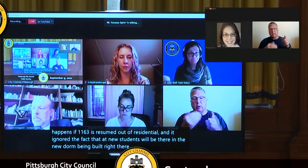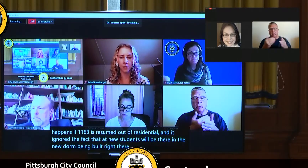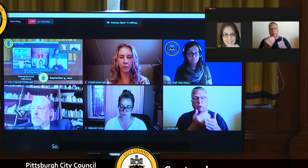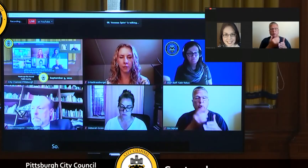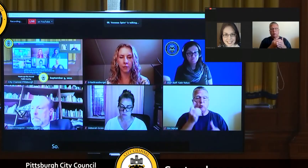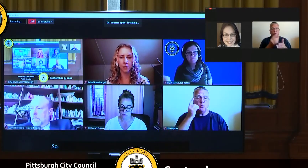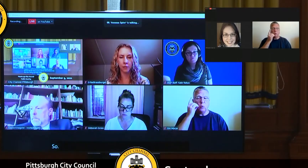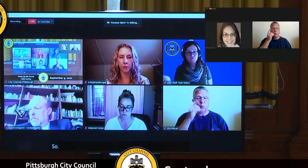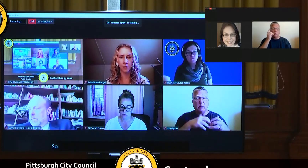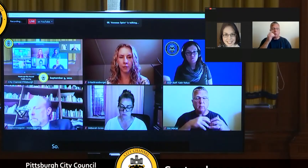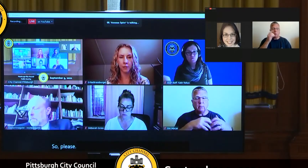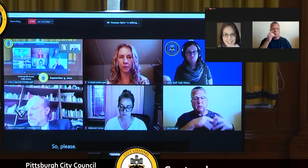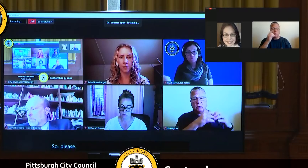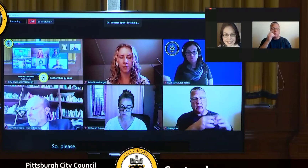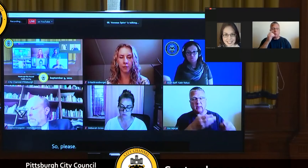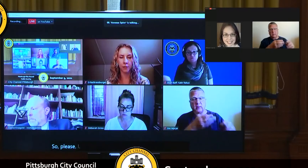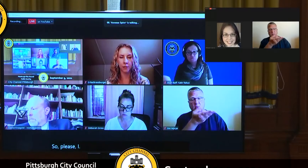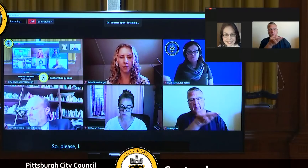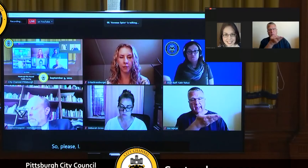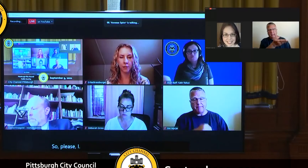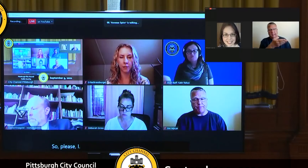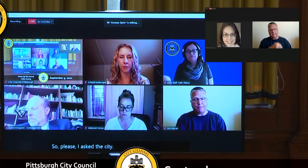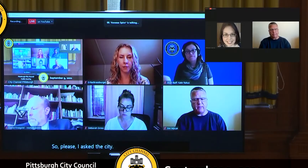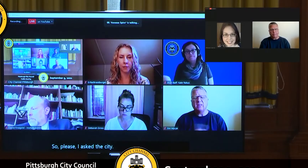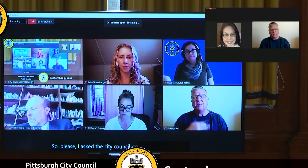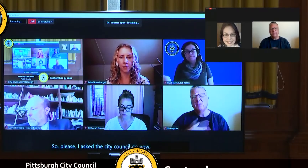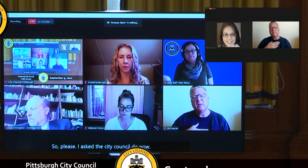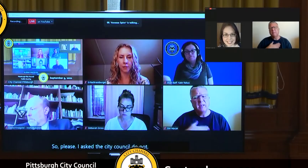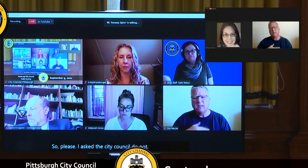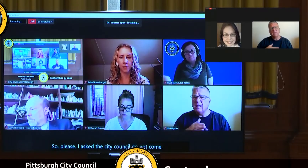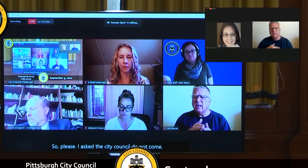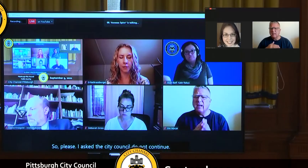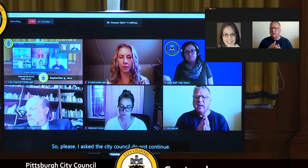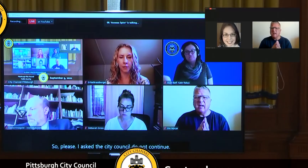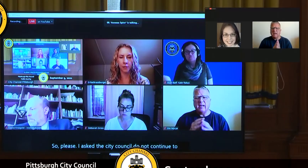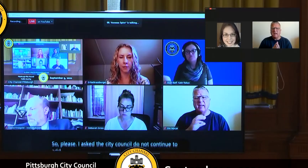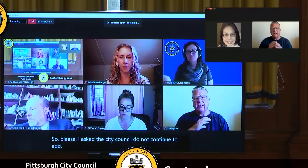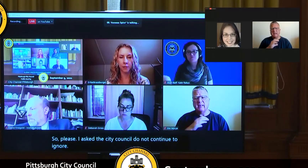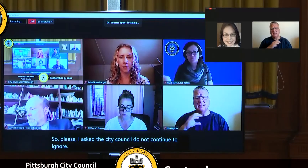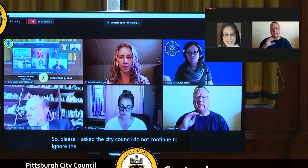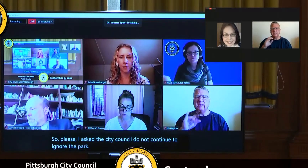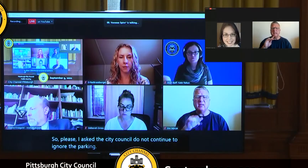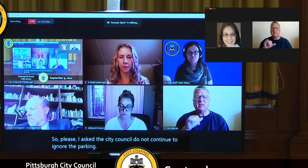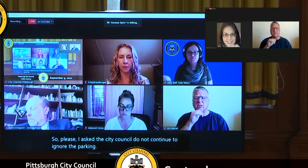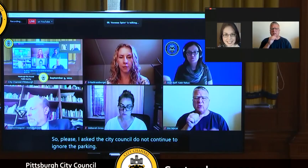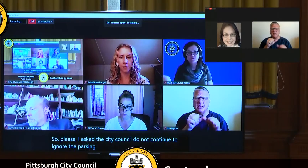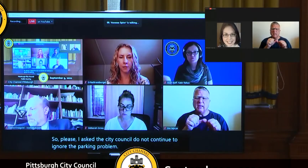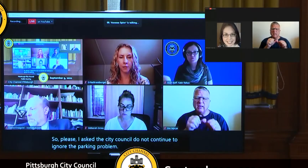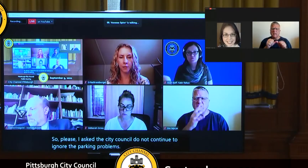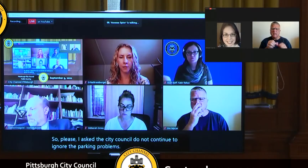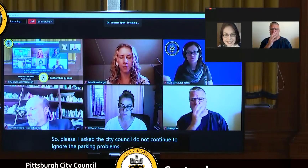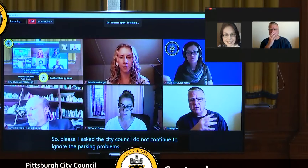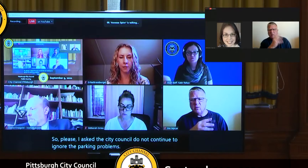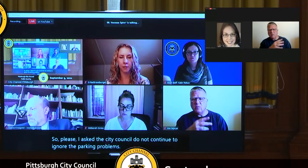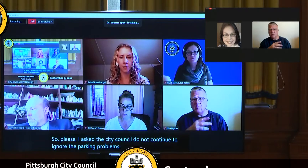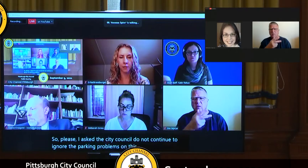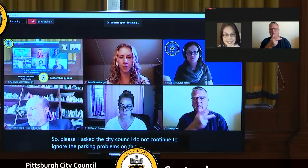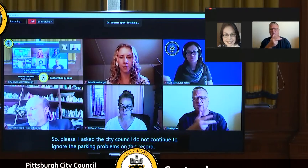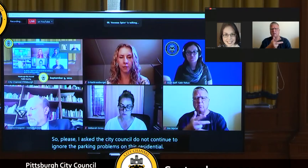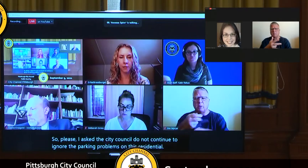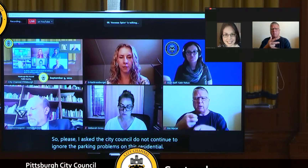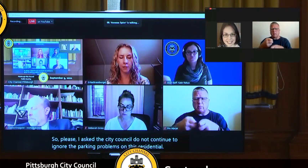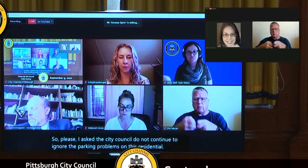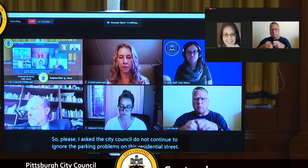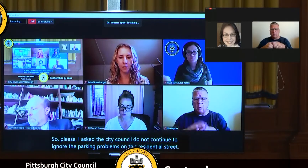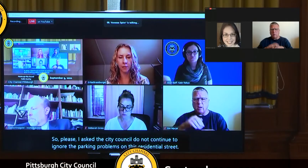So please, I ask the city council, do not continue to ignore the parking problems on this residential